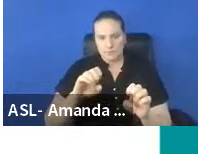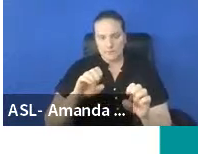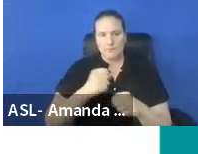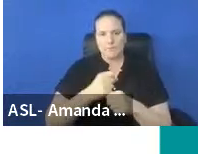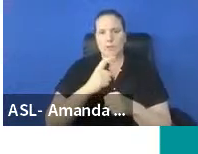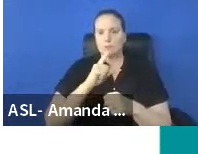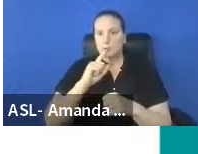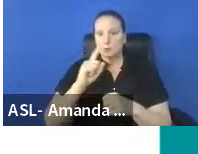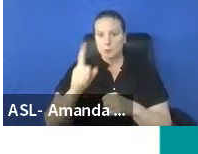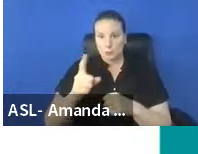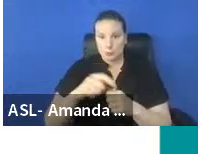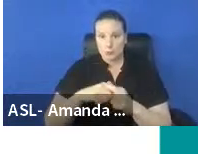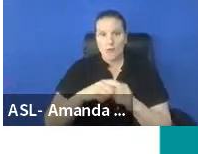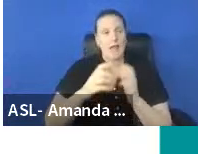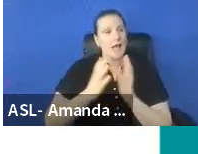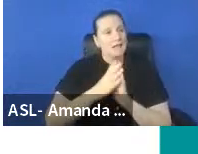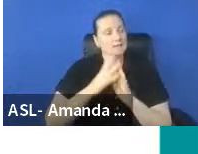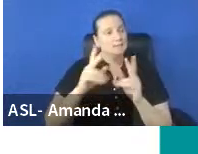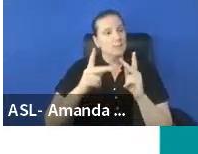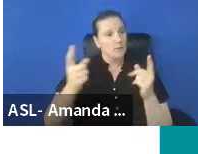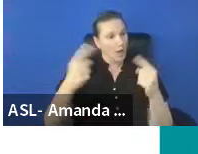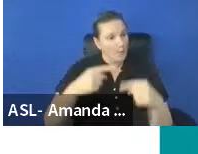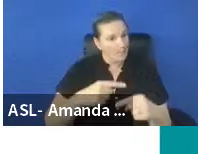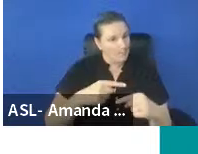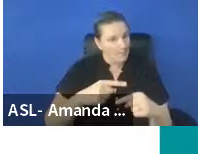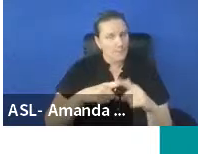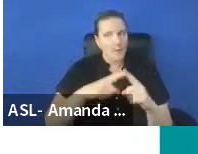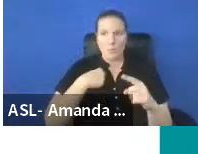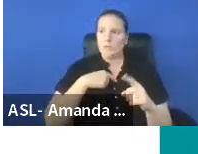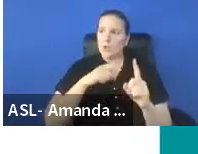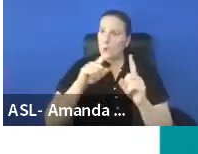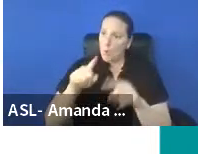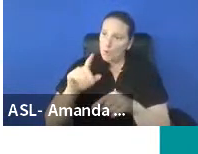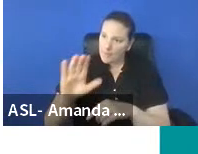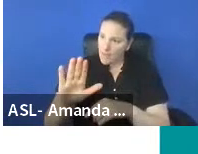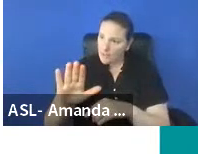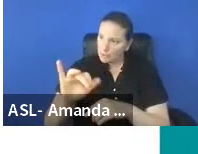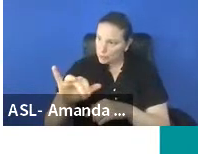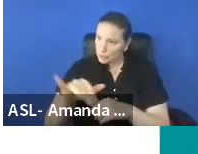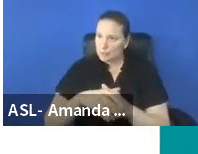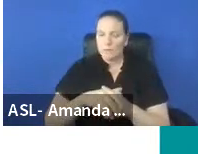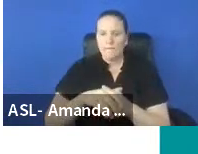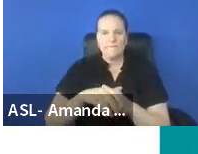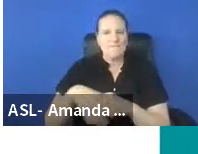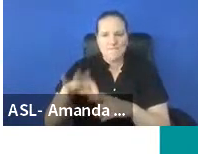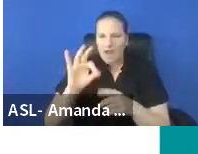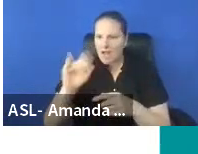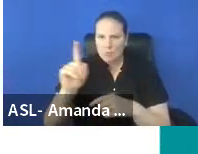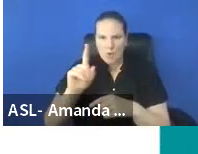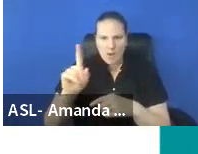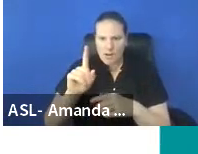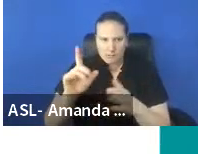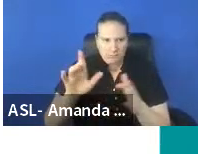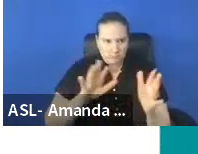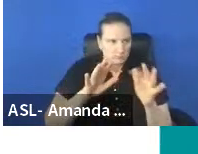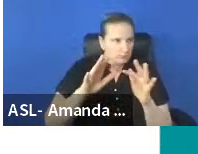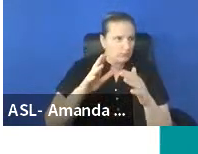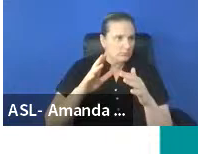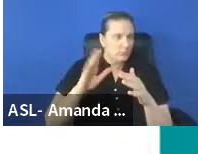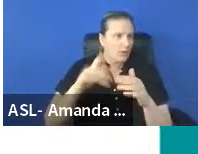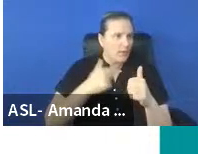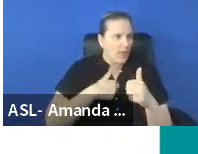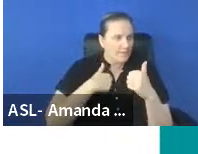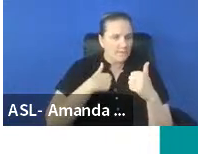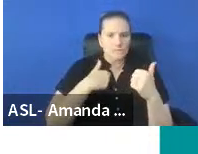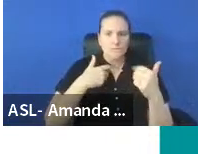not only ask people to come to our tables, but we go to their tables as well, or go find them where they are living their life.